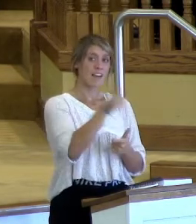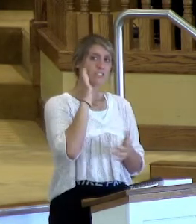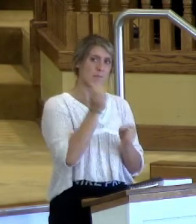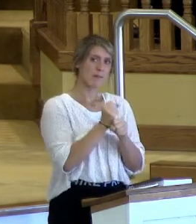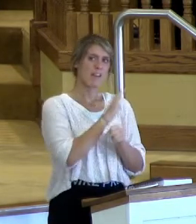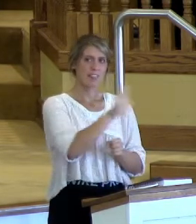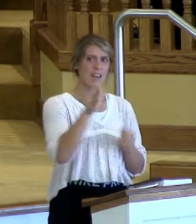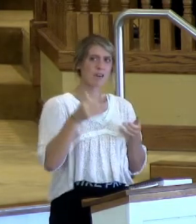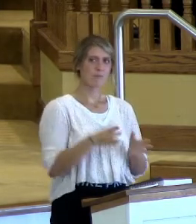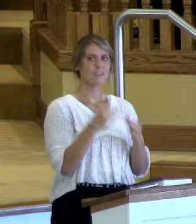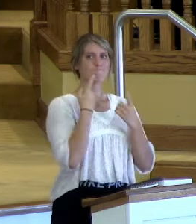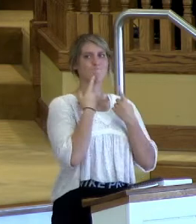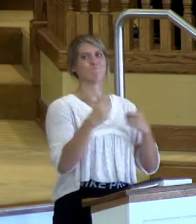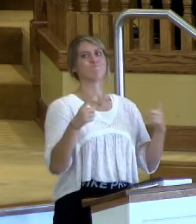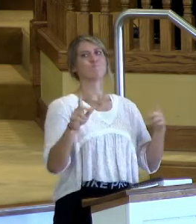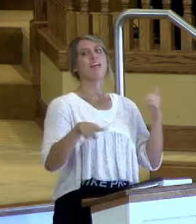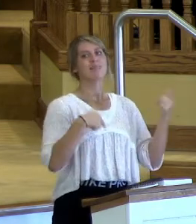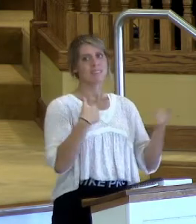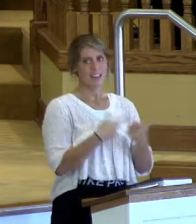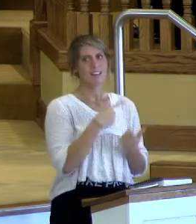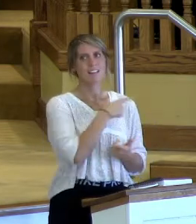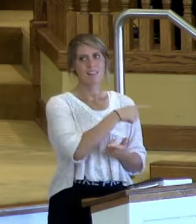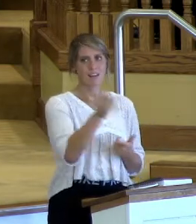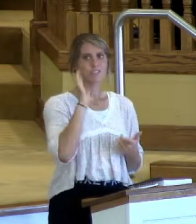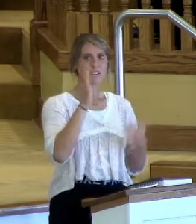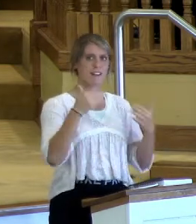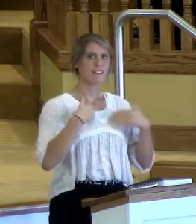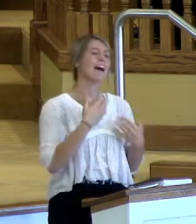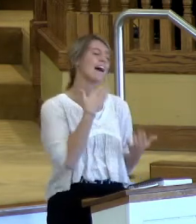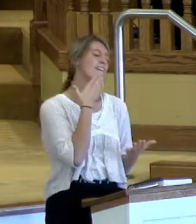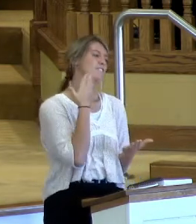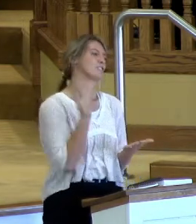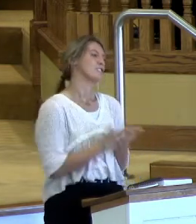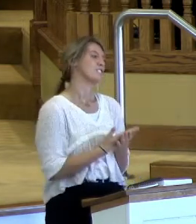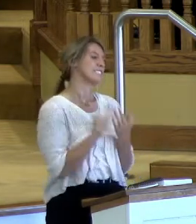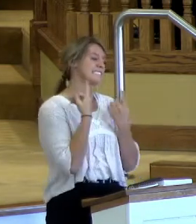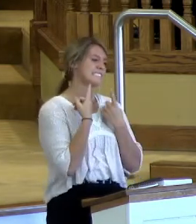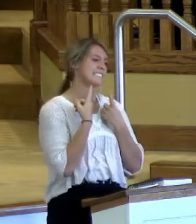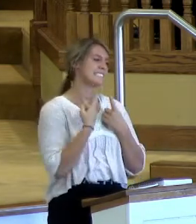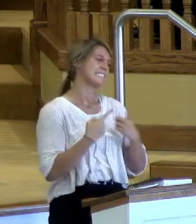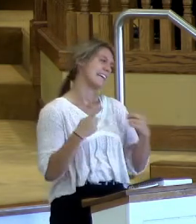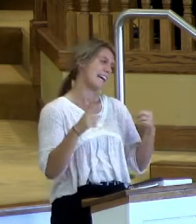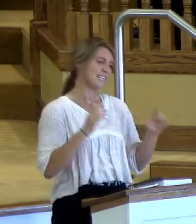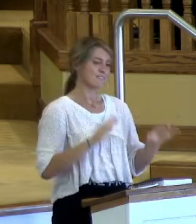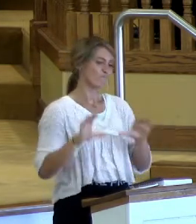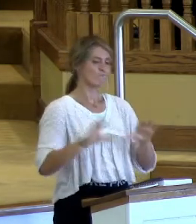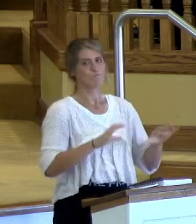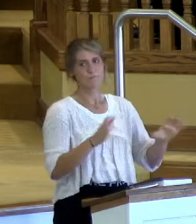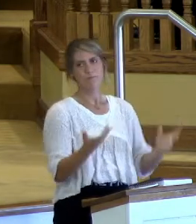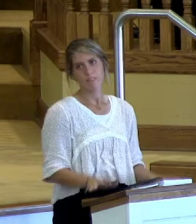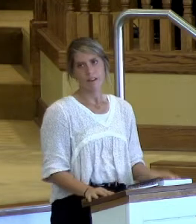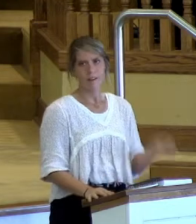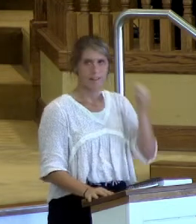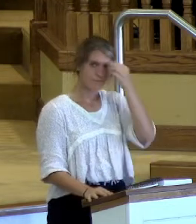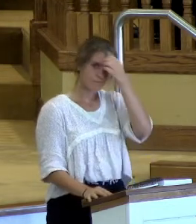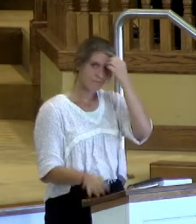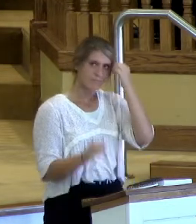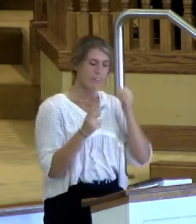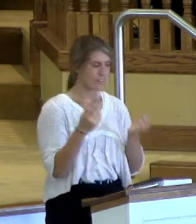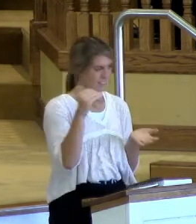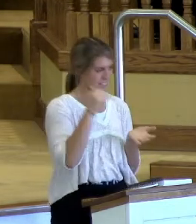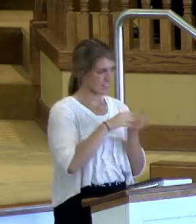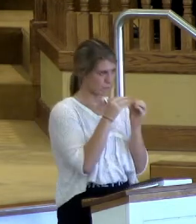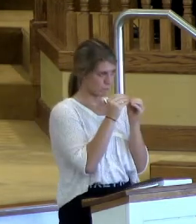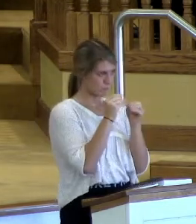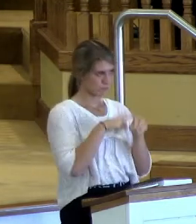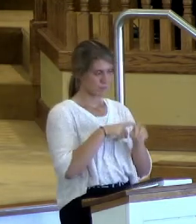Thou shalt make the way prosperous, and then thou shalt have good success. We're going to go over that